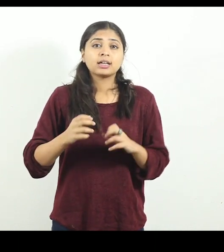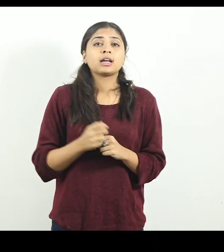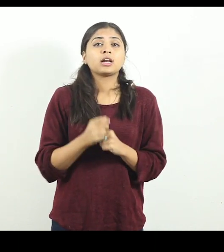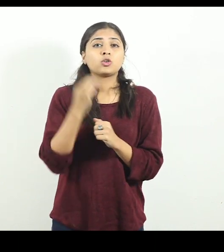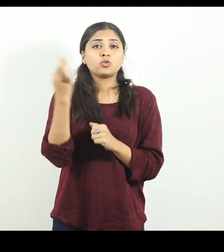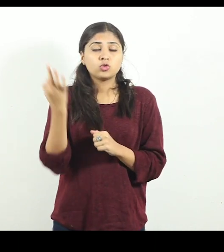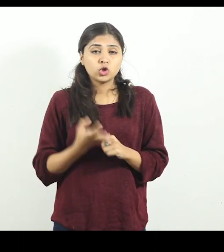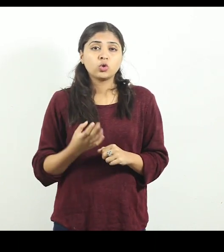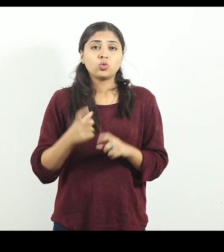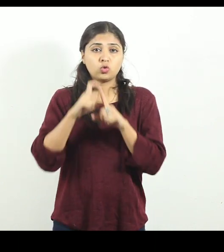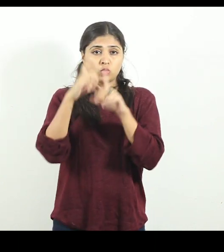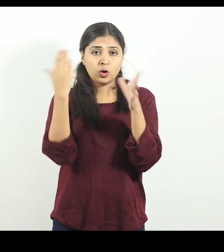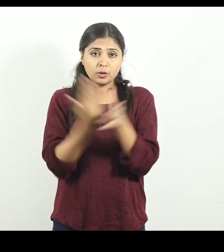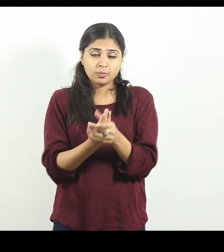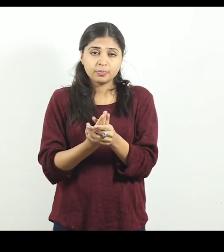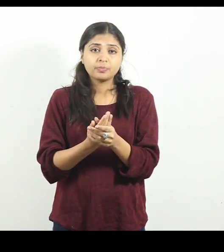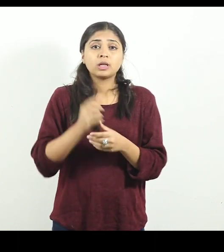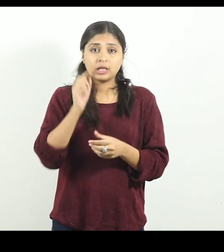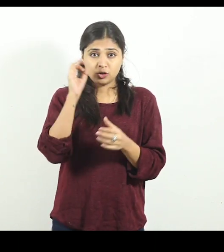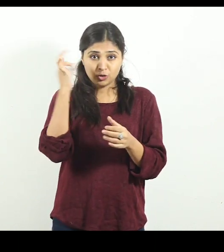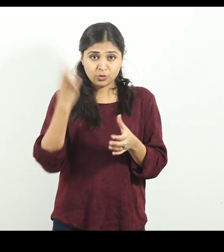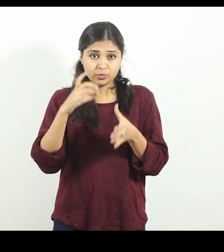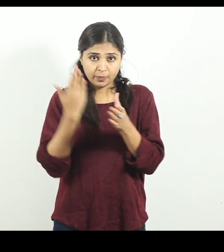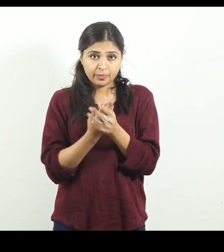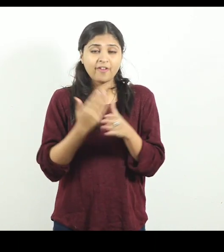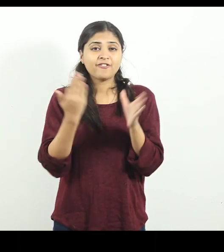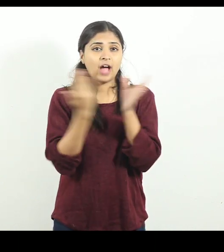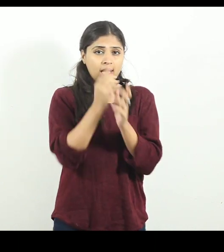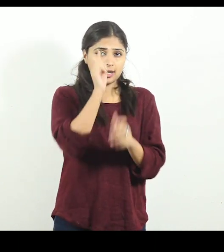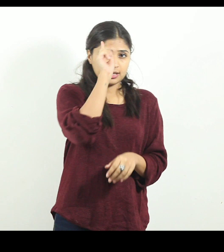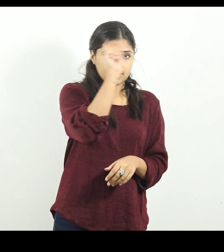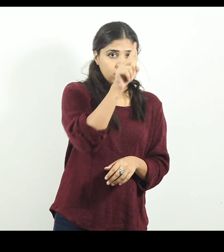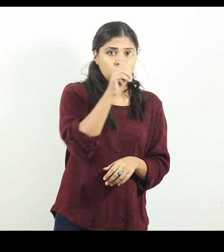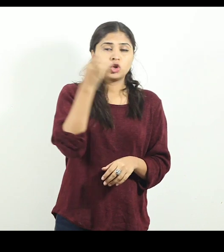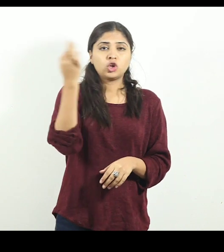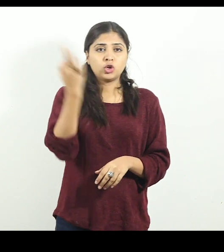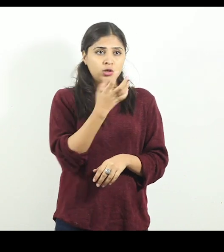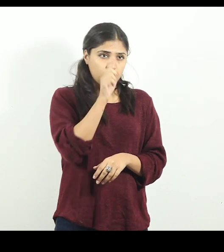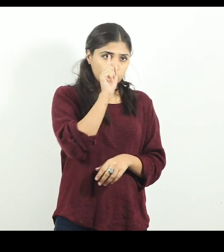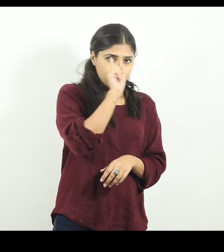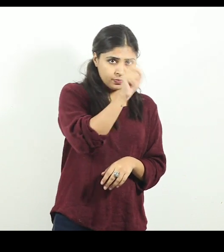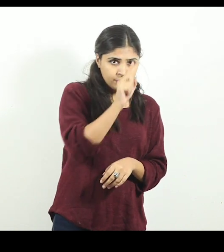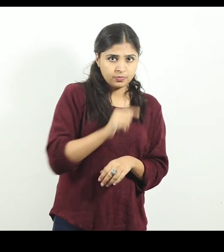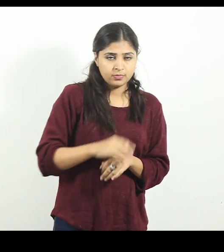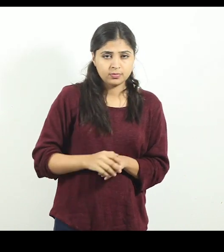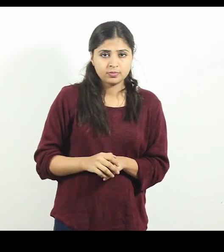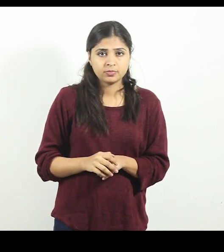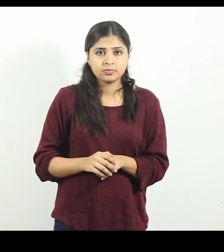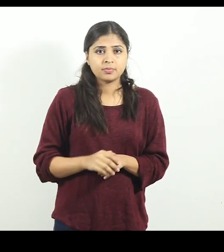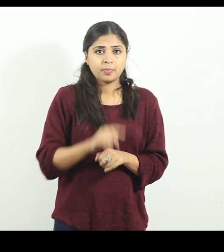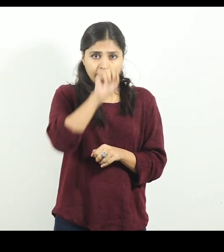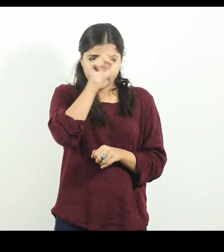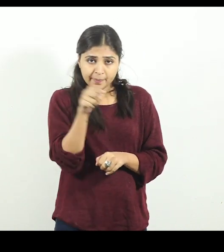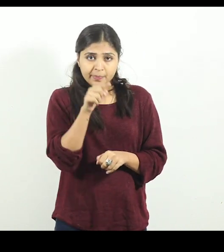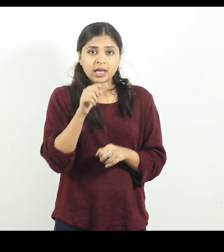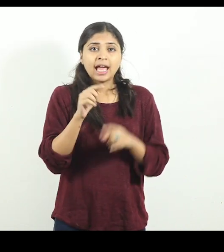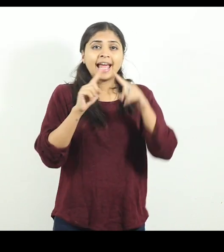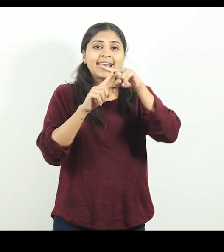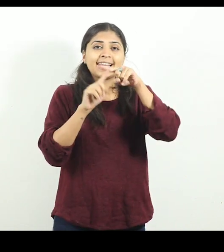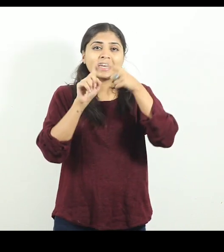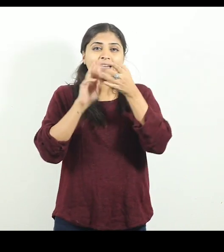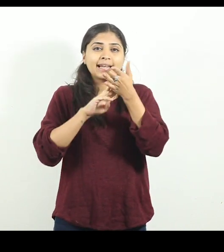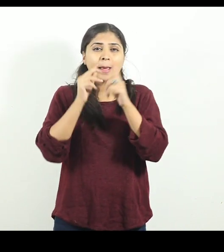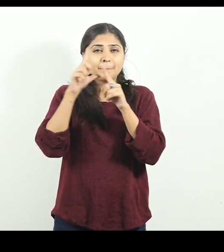In order to create a new document, number 1. Click the File tab and then click New. Number 2.